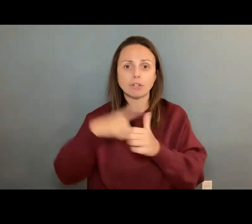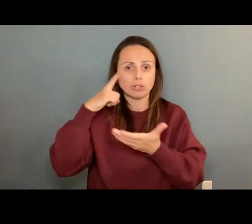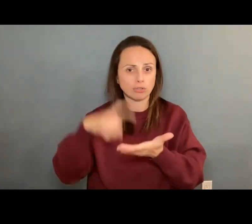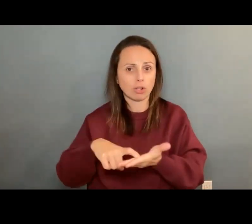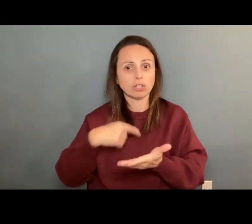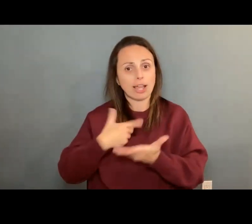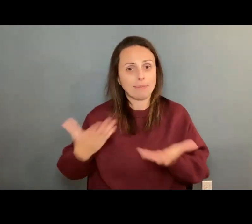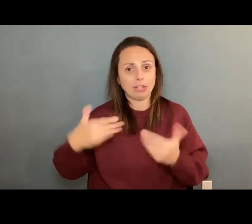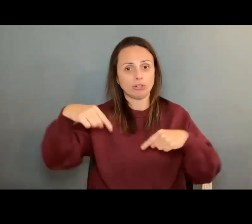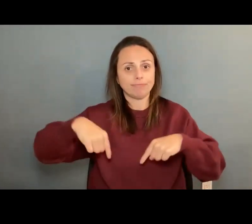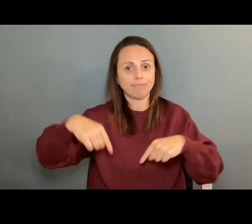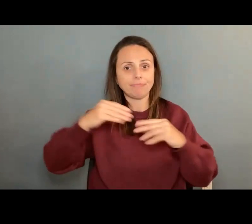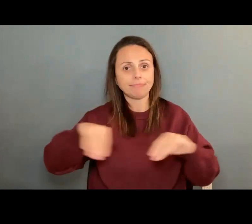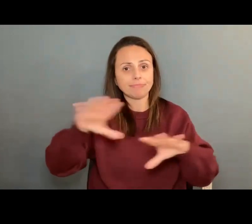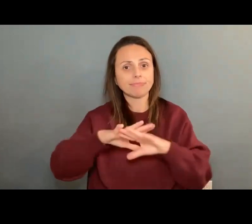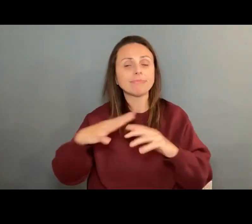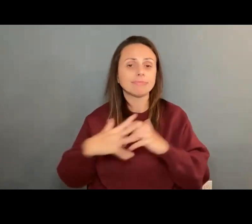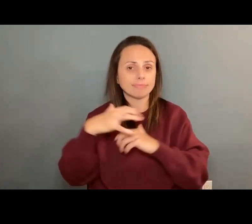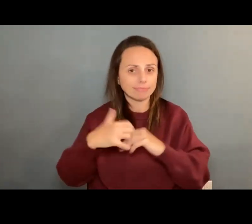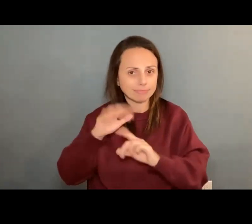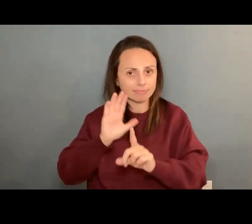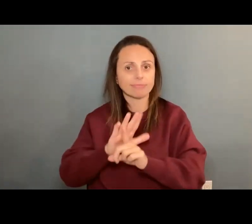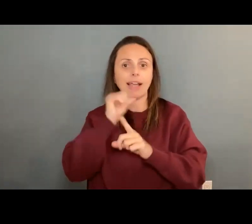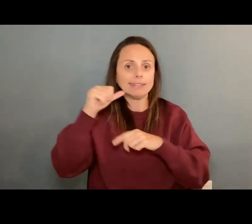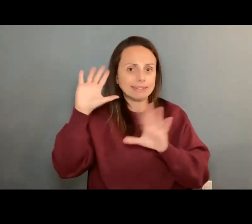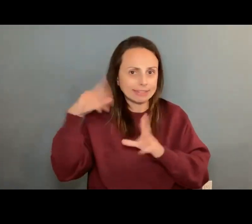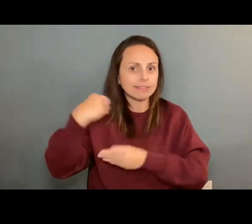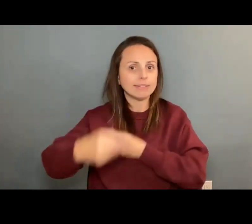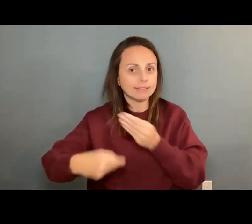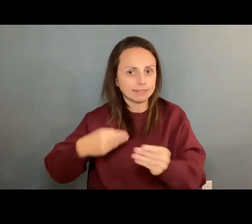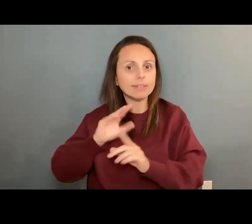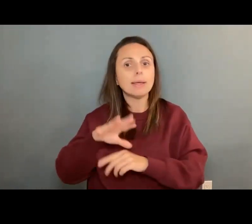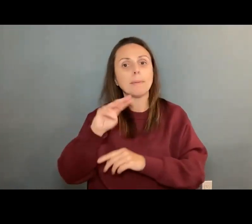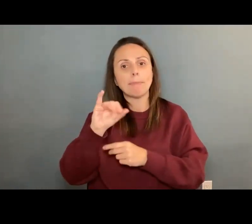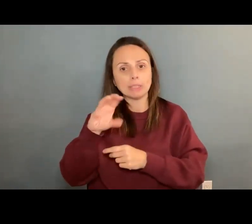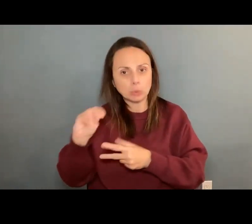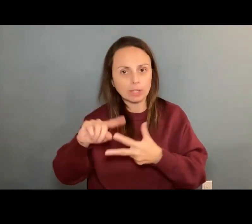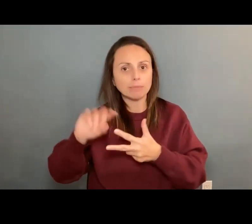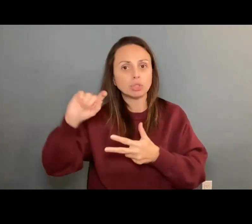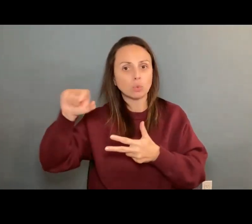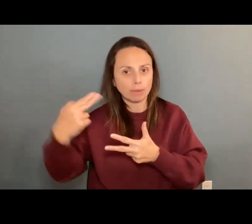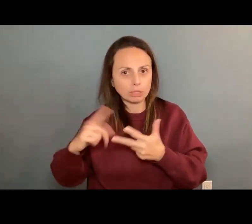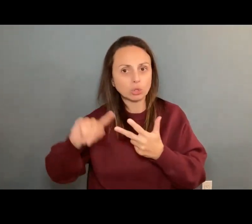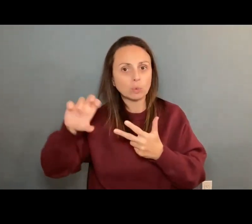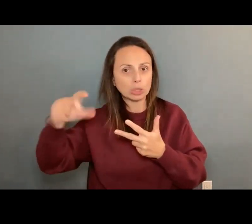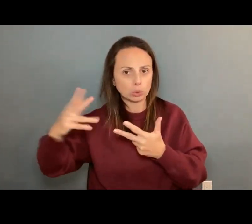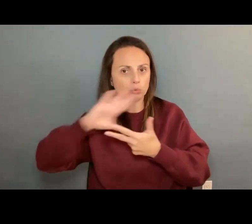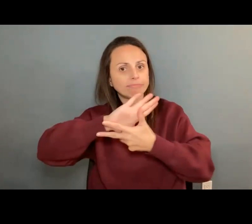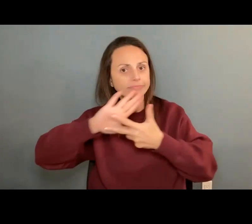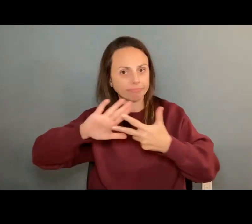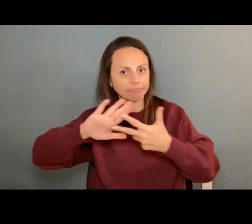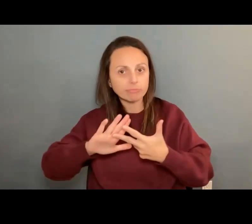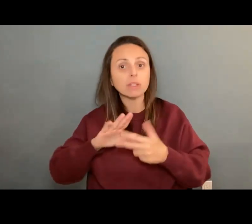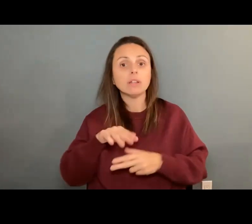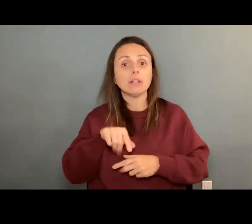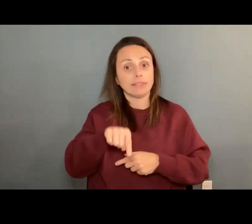that I'm calling in from the traditional, unceded, and ancestral territories of the Musqueam, Squamish, and Tsleil-Waututh nations.